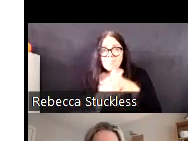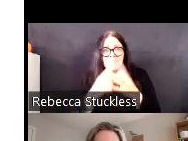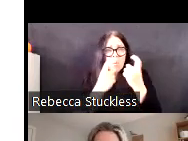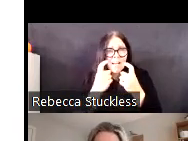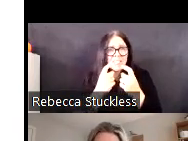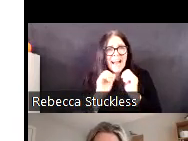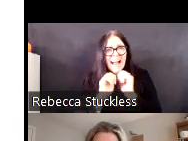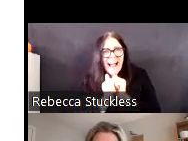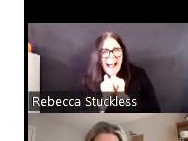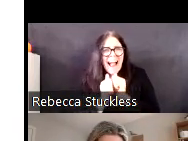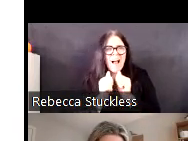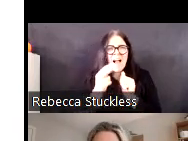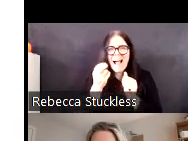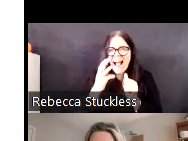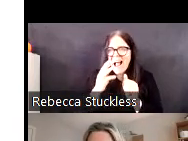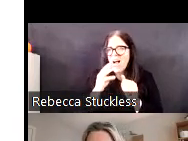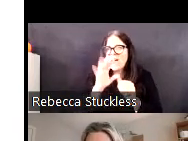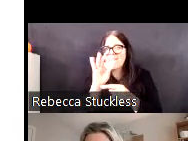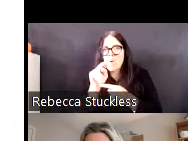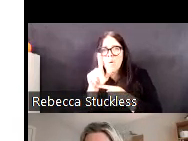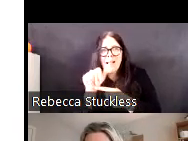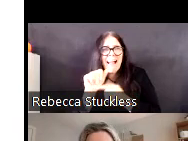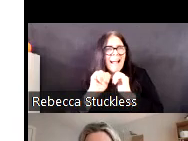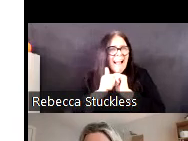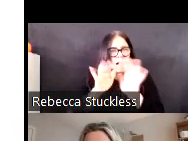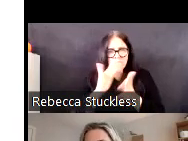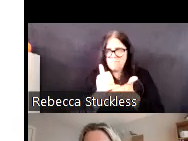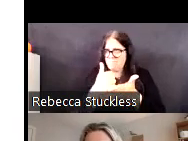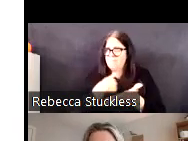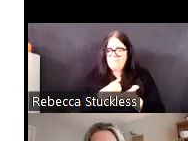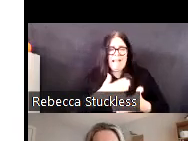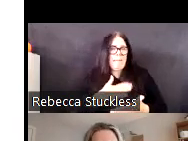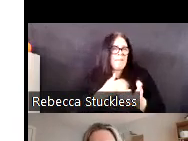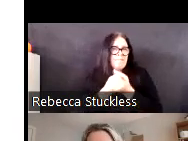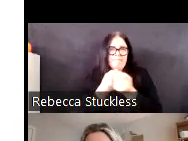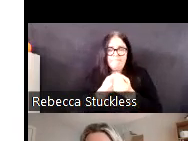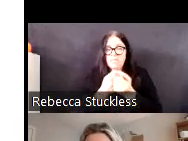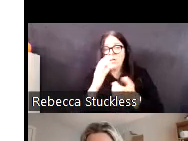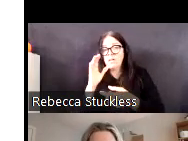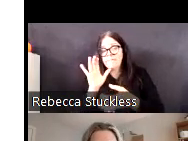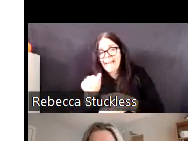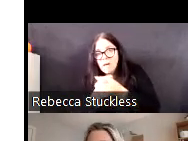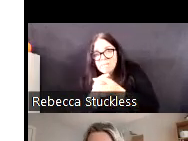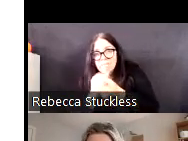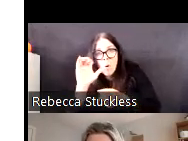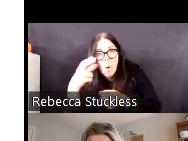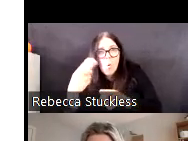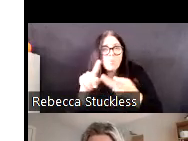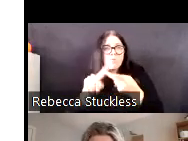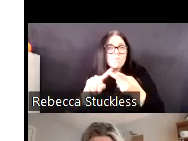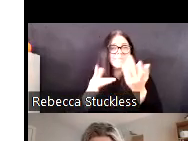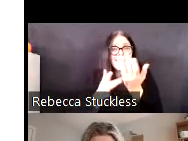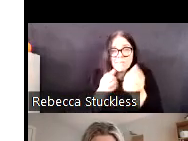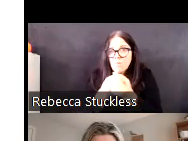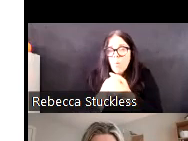that, how to use the formulas, don't forget, we can help with that, whether through coaching or tech support that we provide. Reach out and